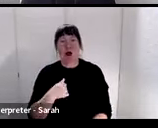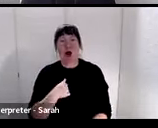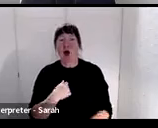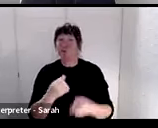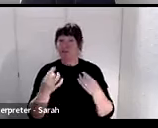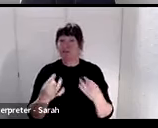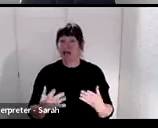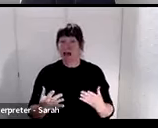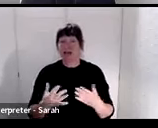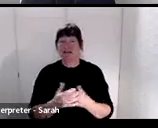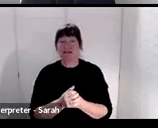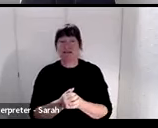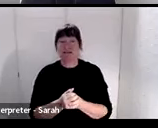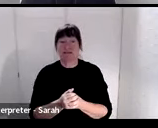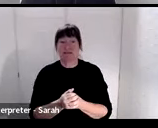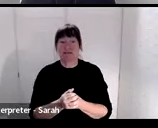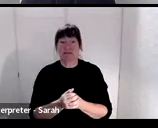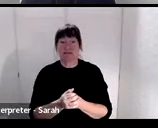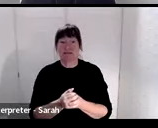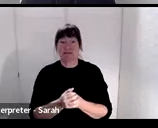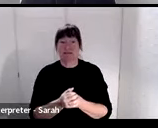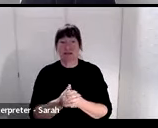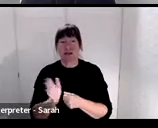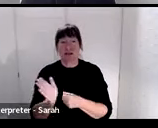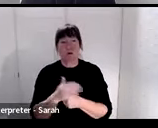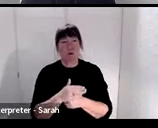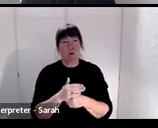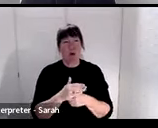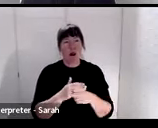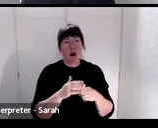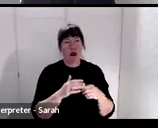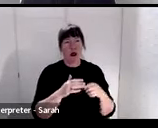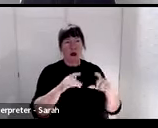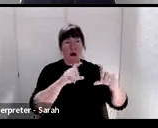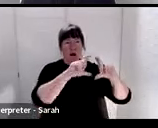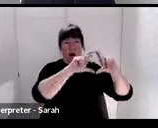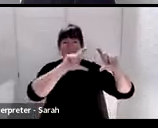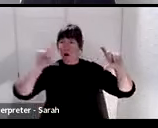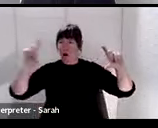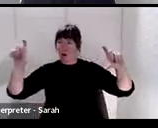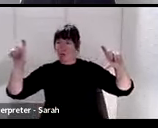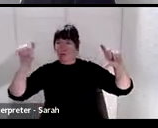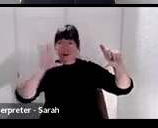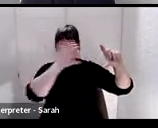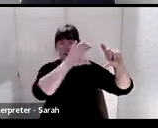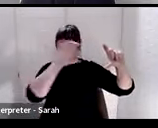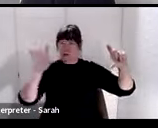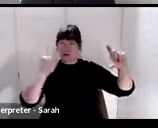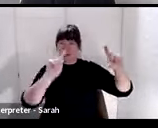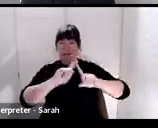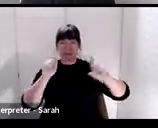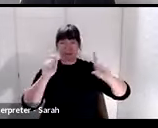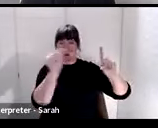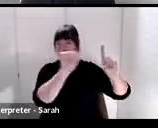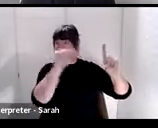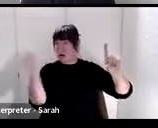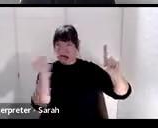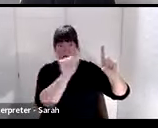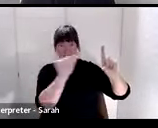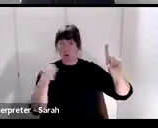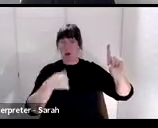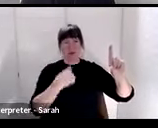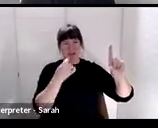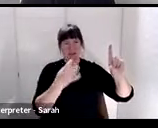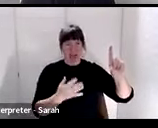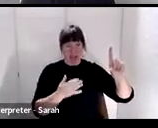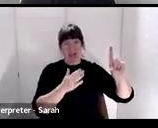I'll start, and probably all of our screens have different orders on them. So what I'll do is I'll start and then